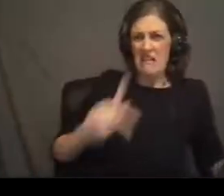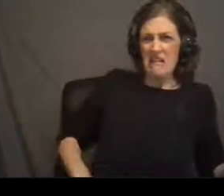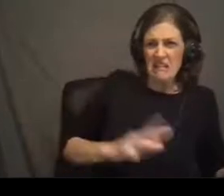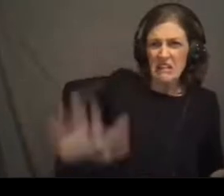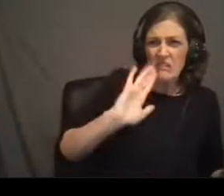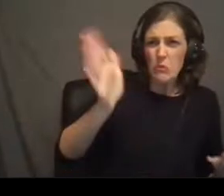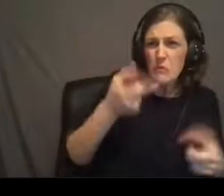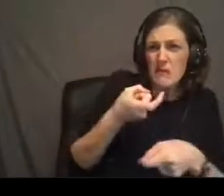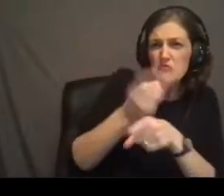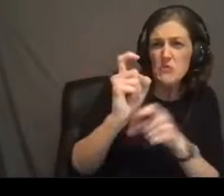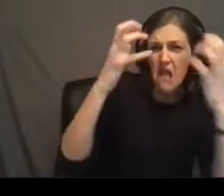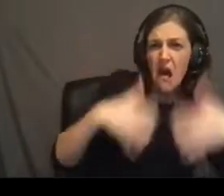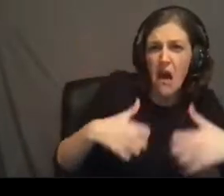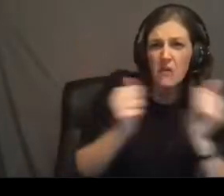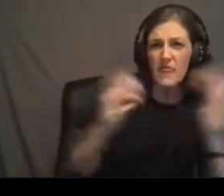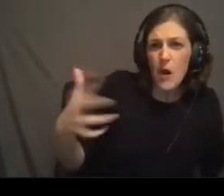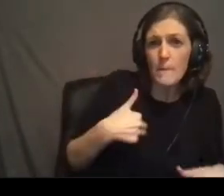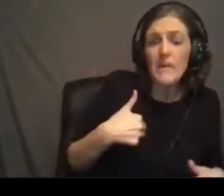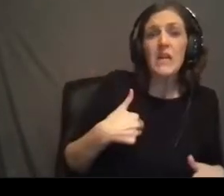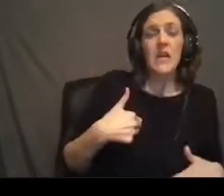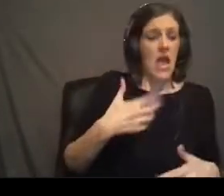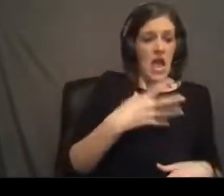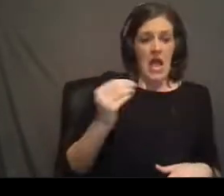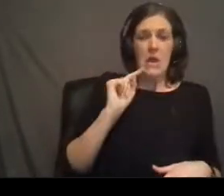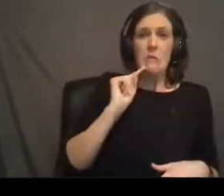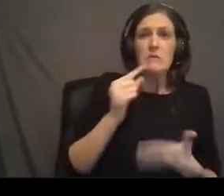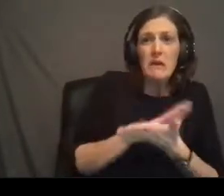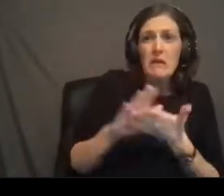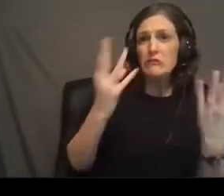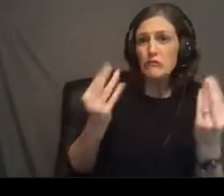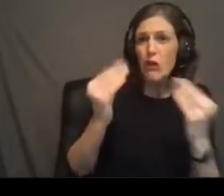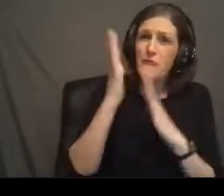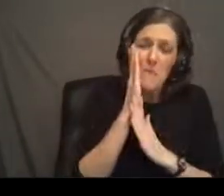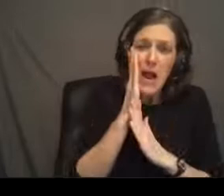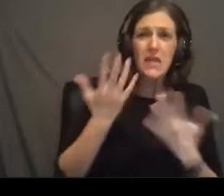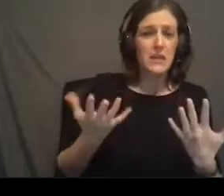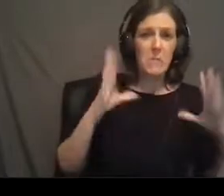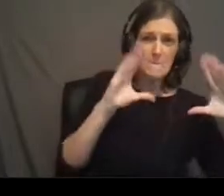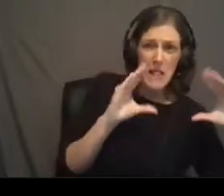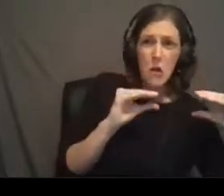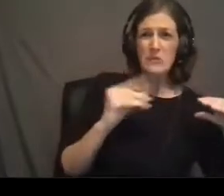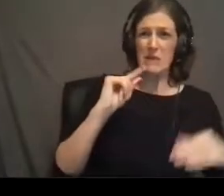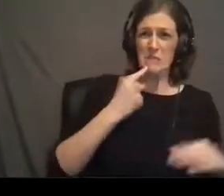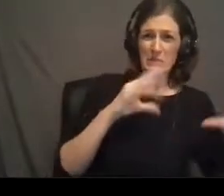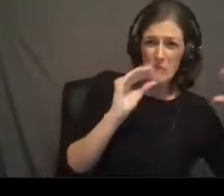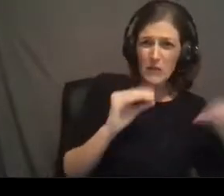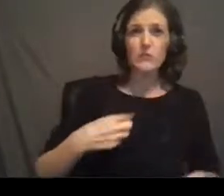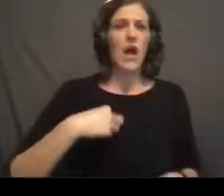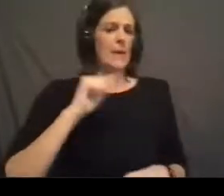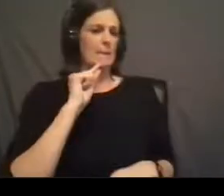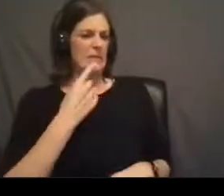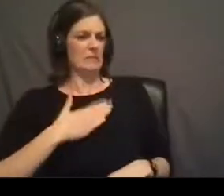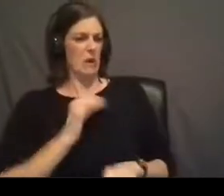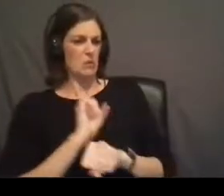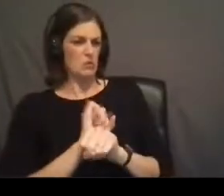in ruins without my help. Plus, I miss my nice soft bed and my pillows. I miss my